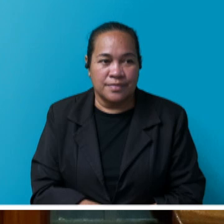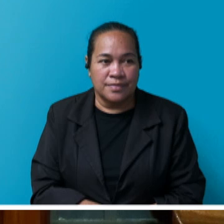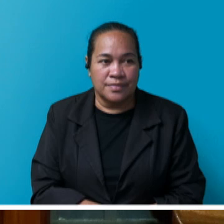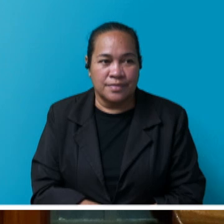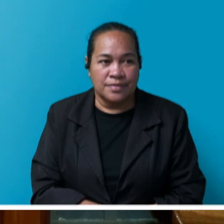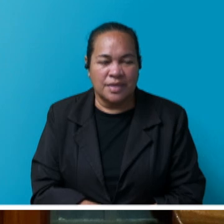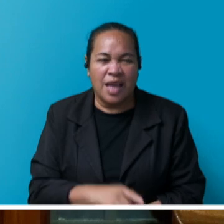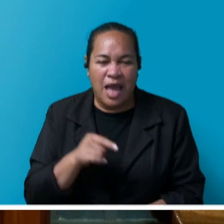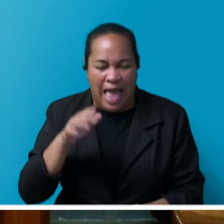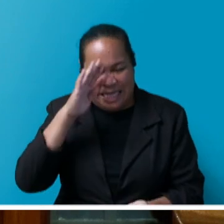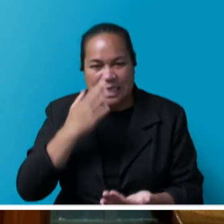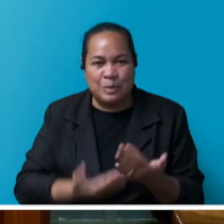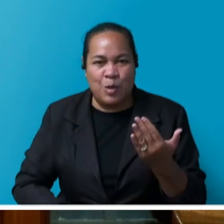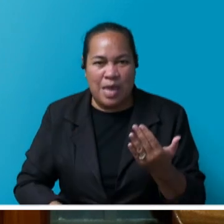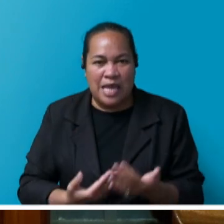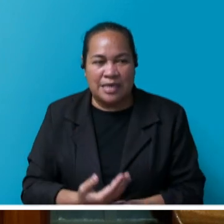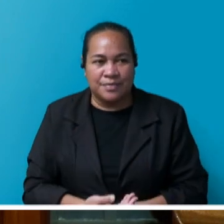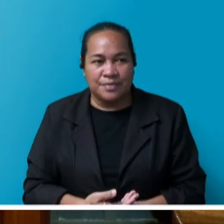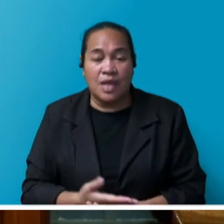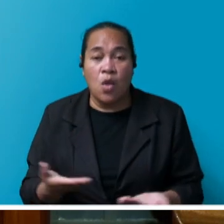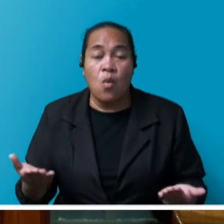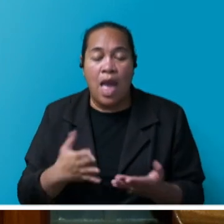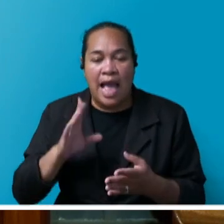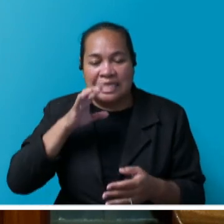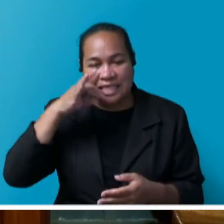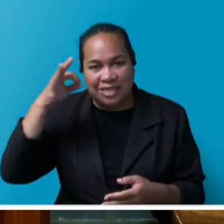an experience. In Singapore,